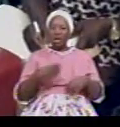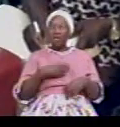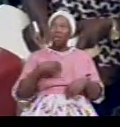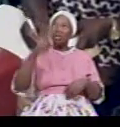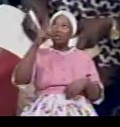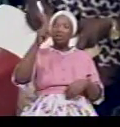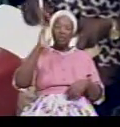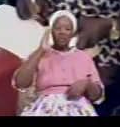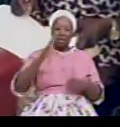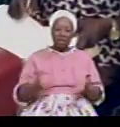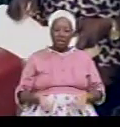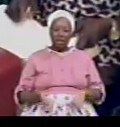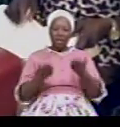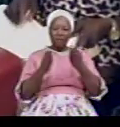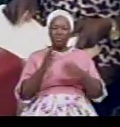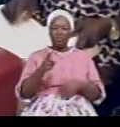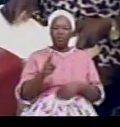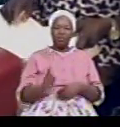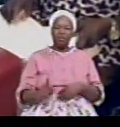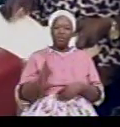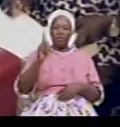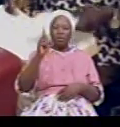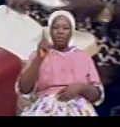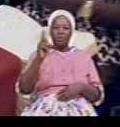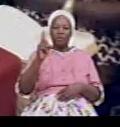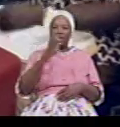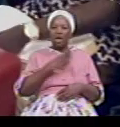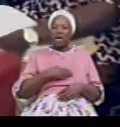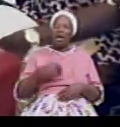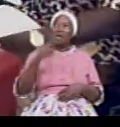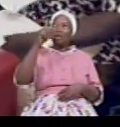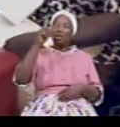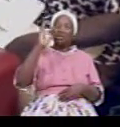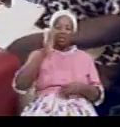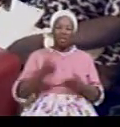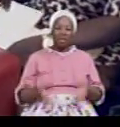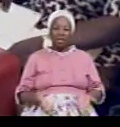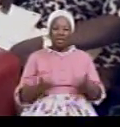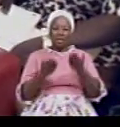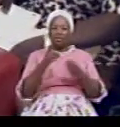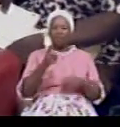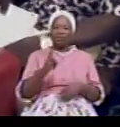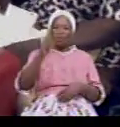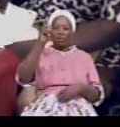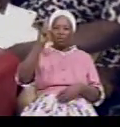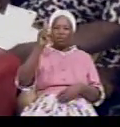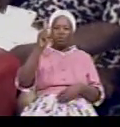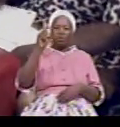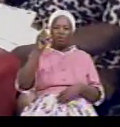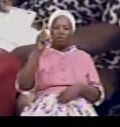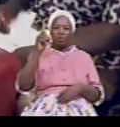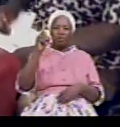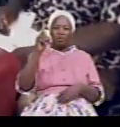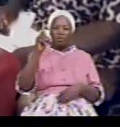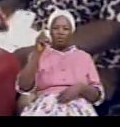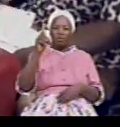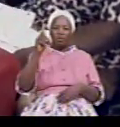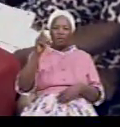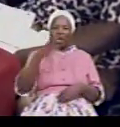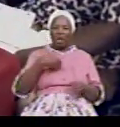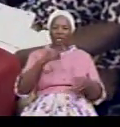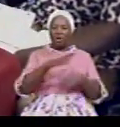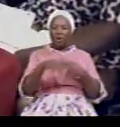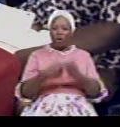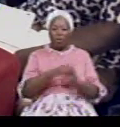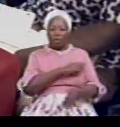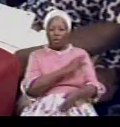you up. And he shall lift you up. And the Almighty God from